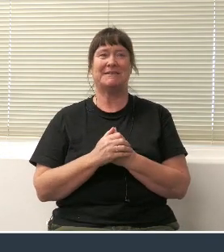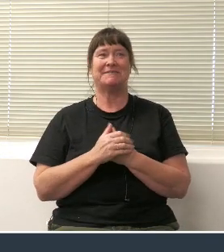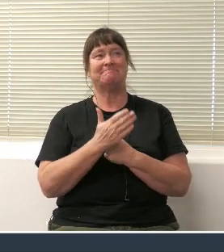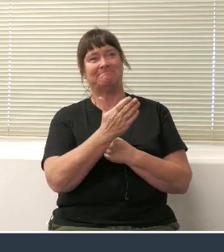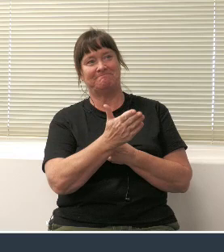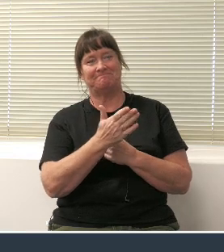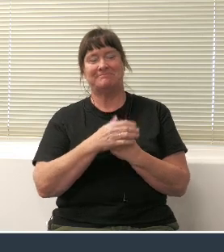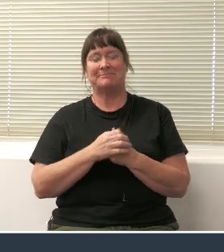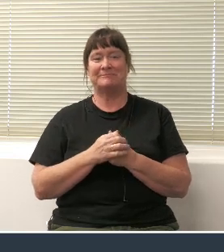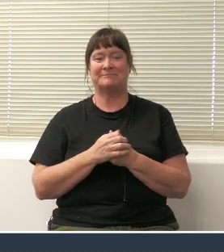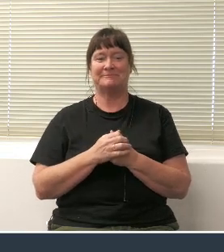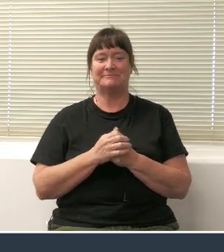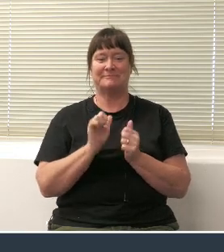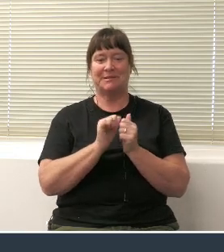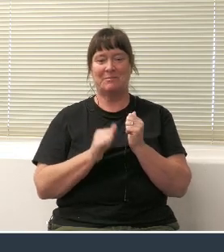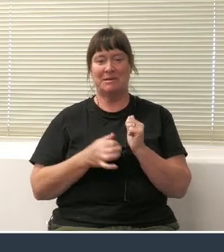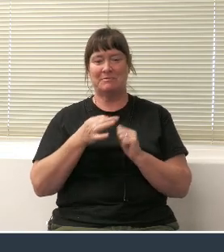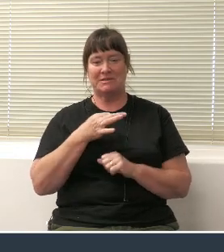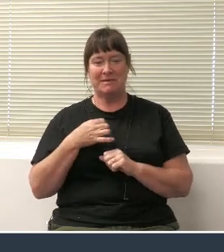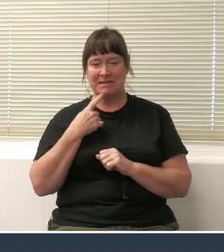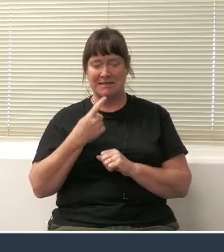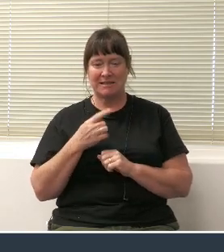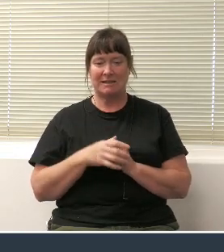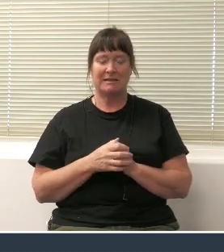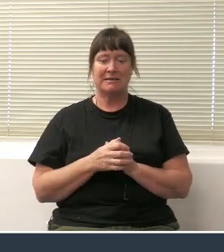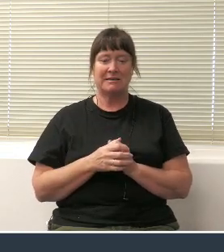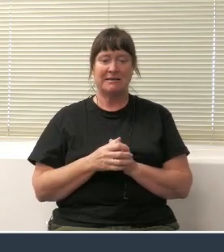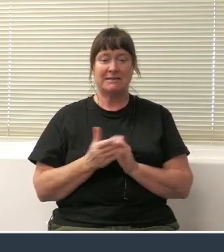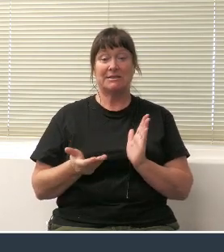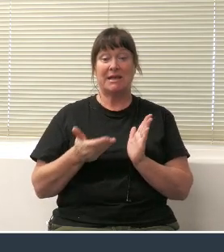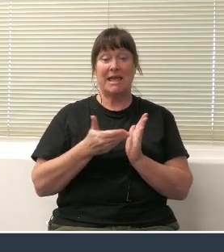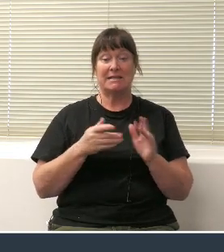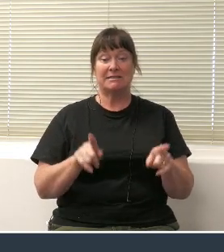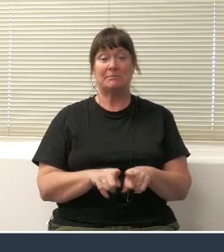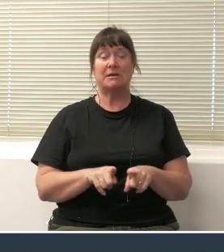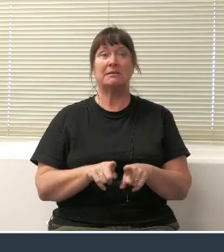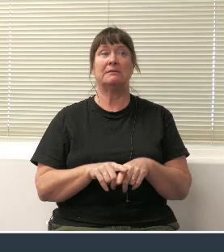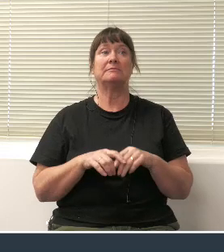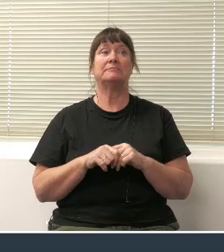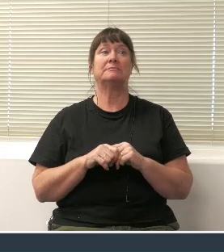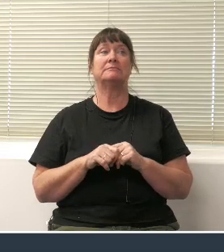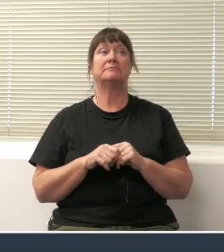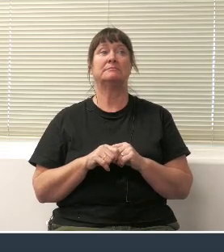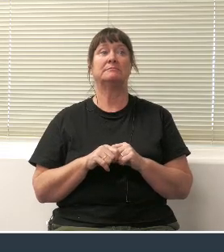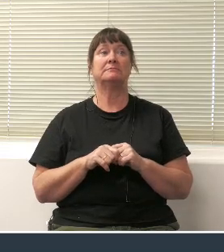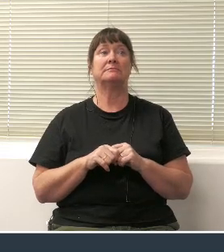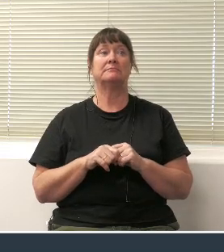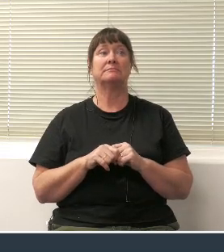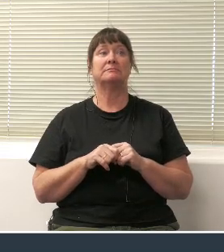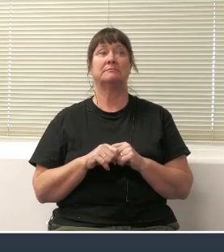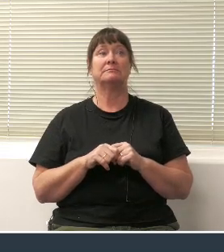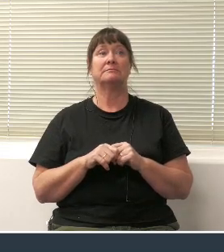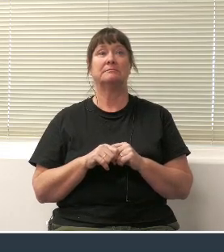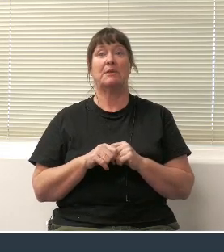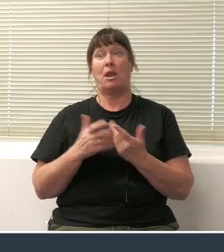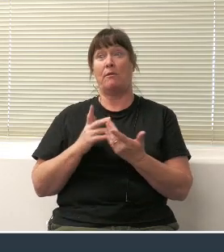what Deputy Mayor Bronson has just said. And just to add to that, in our